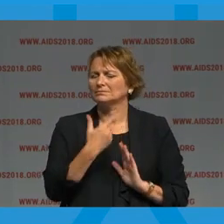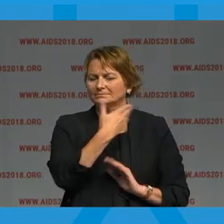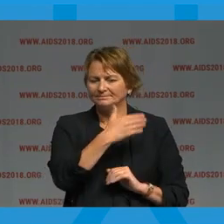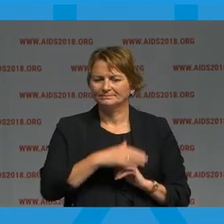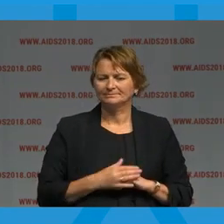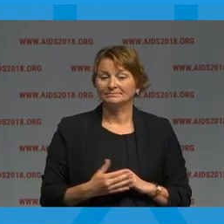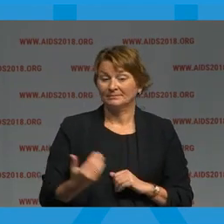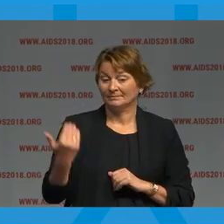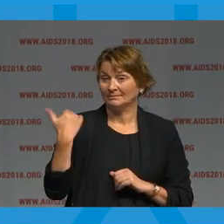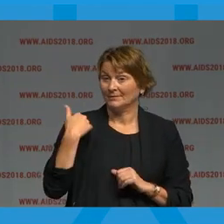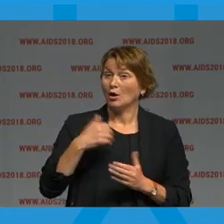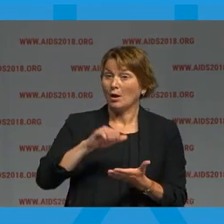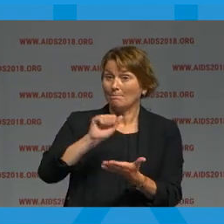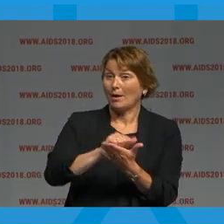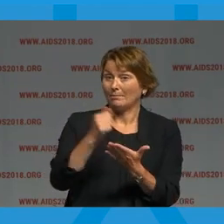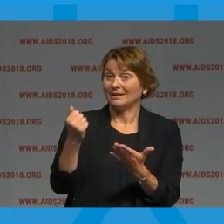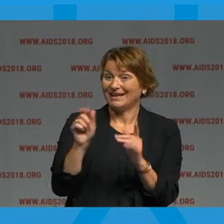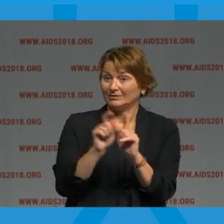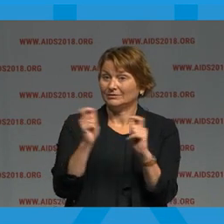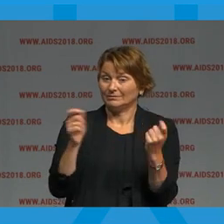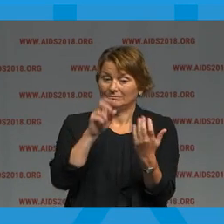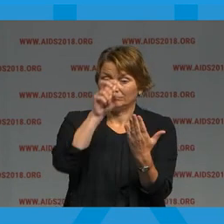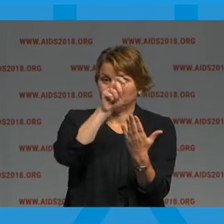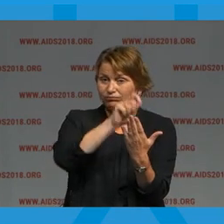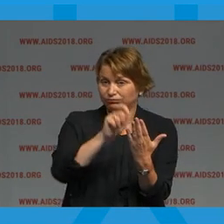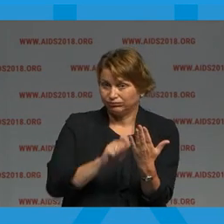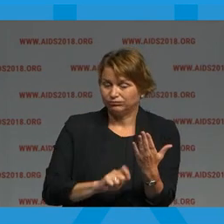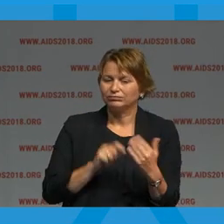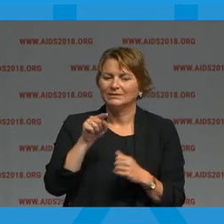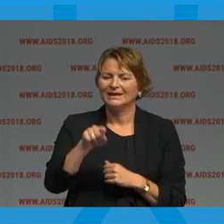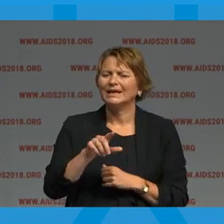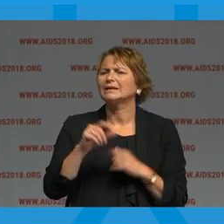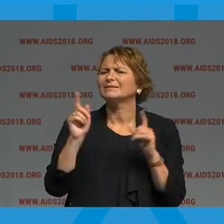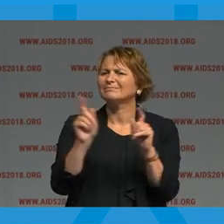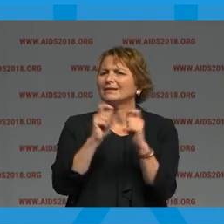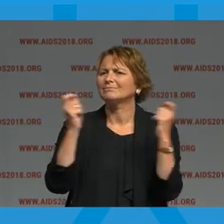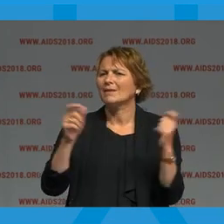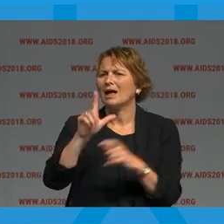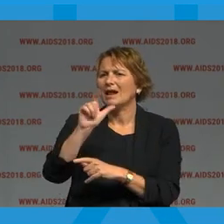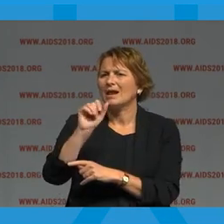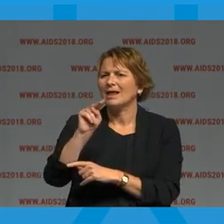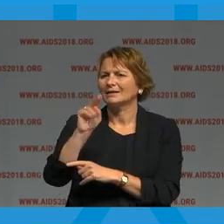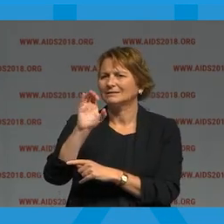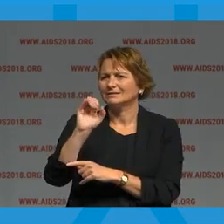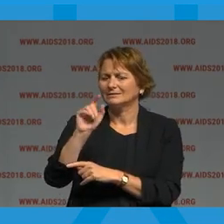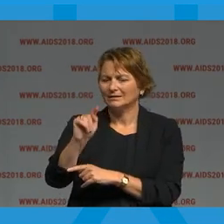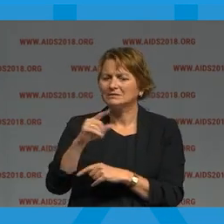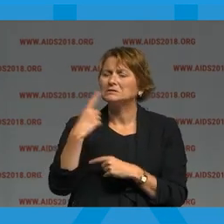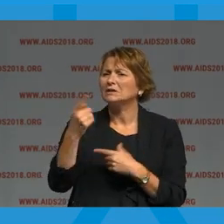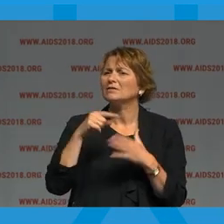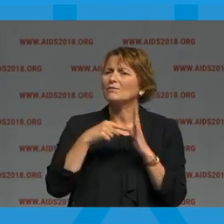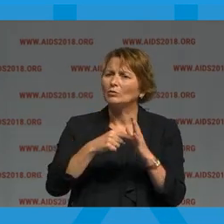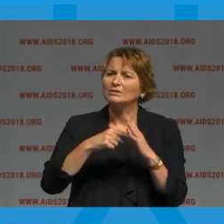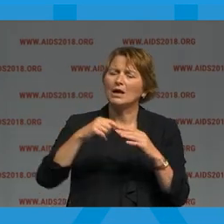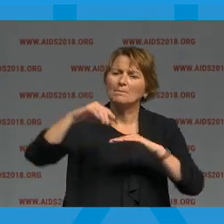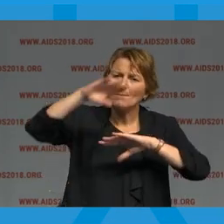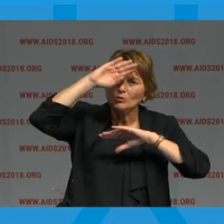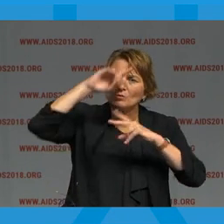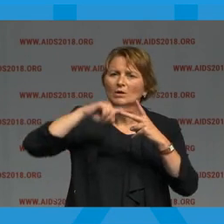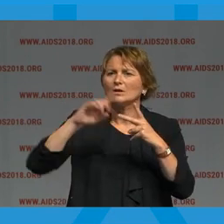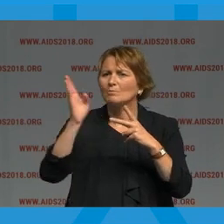recently released publication in the Lancet, and you can see countries like Botswana, Brazil,